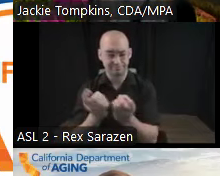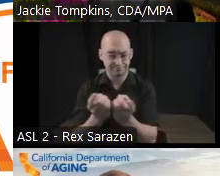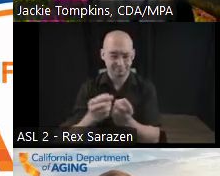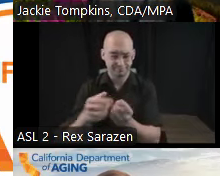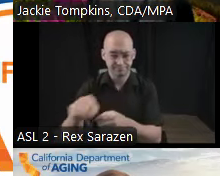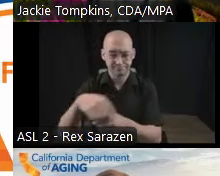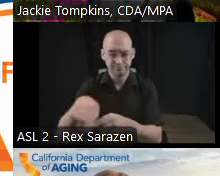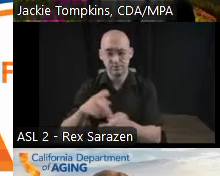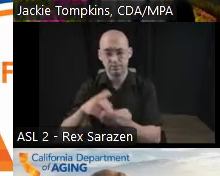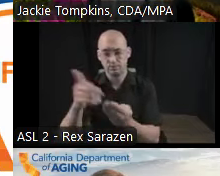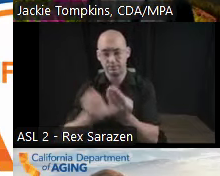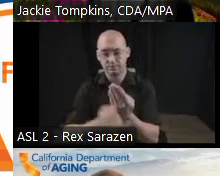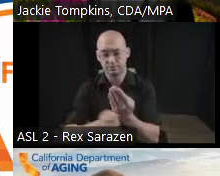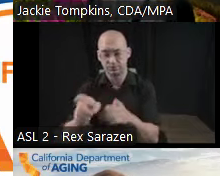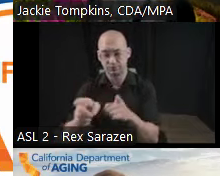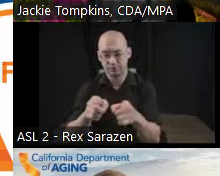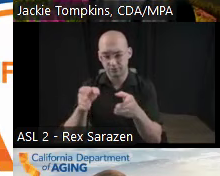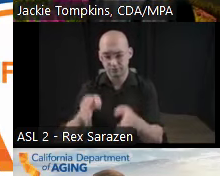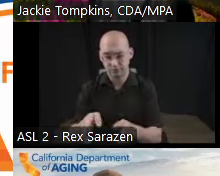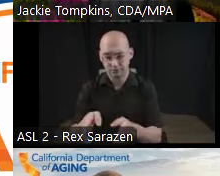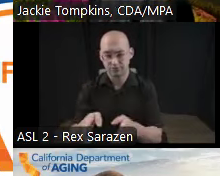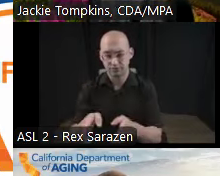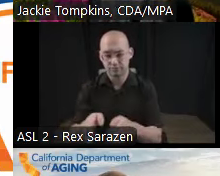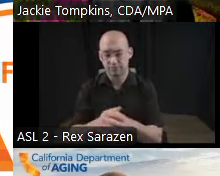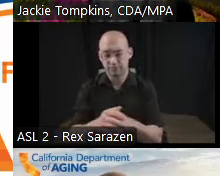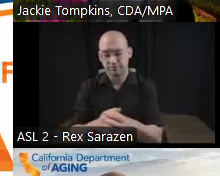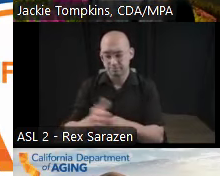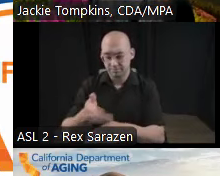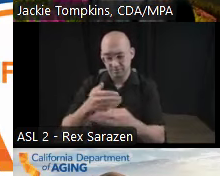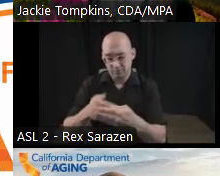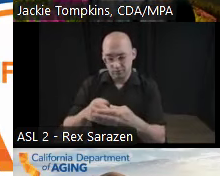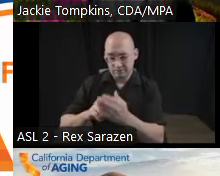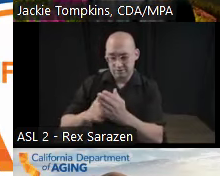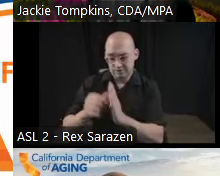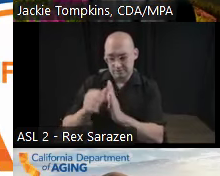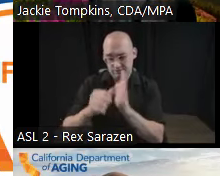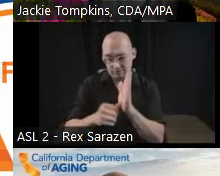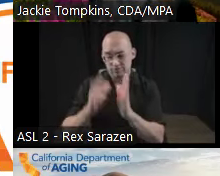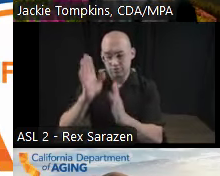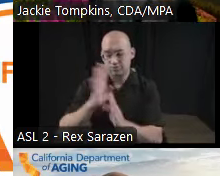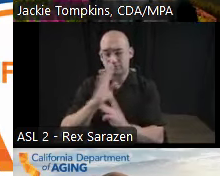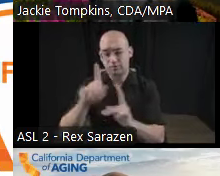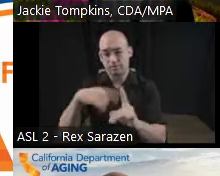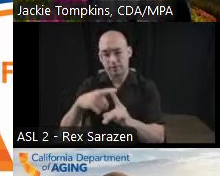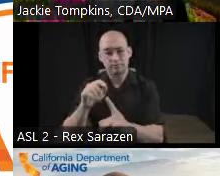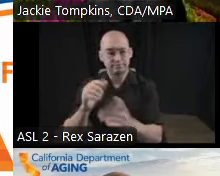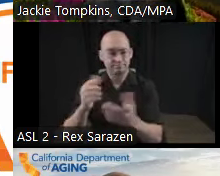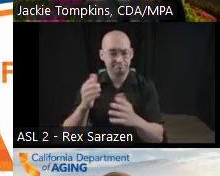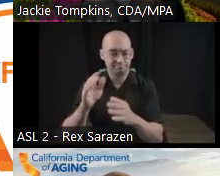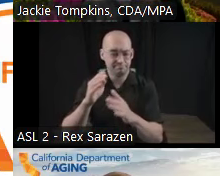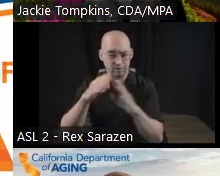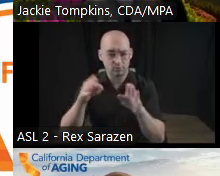And before we delve into today's agenda and content, I'm going to walk through some meeting logistics to support this session.